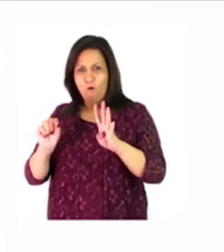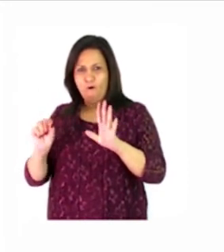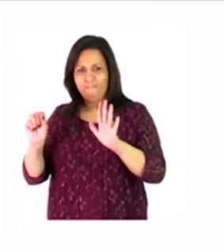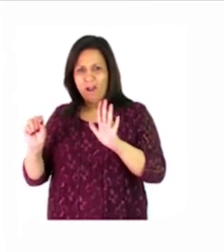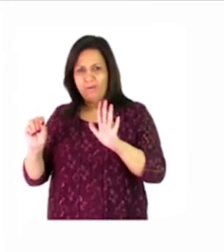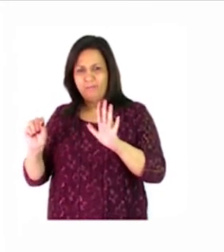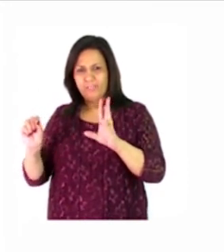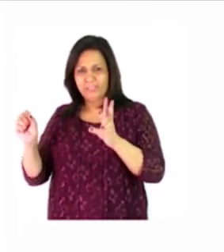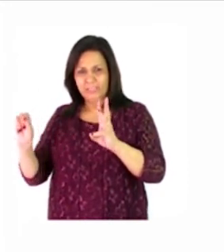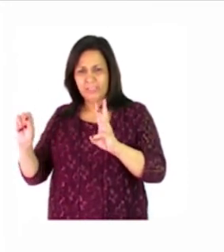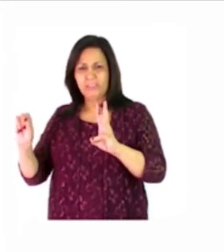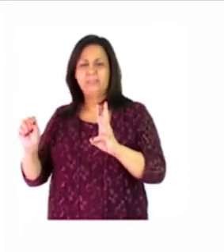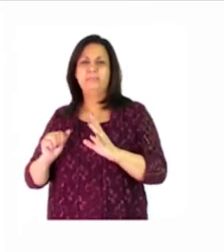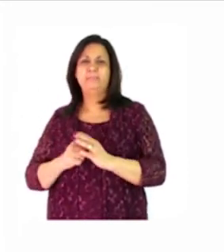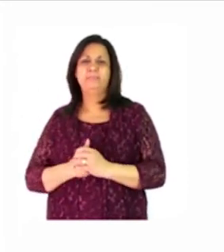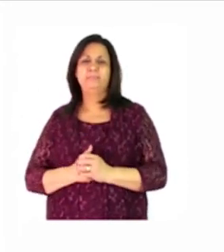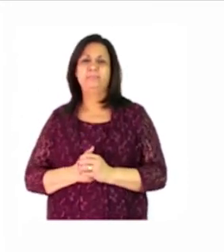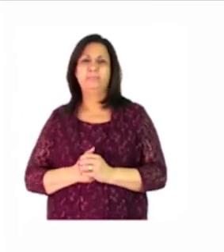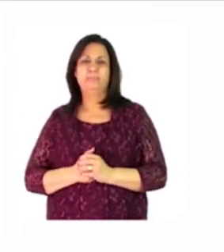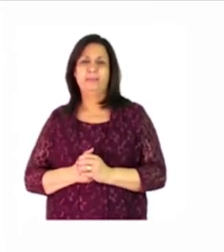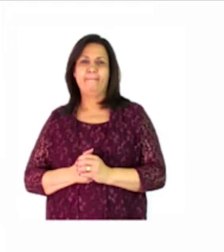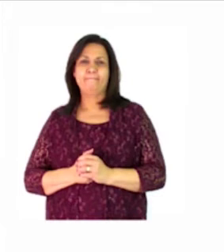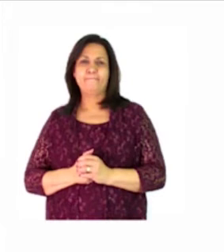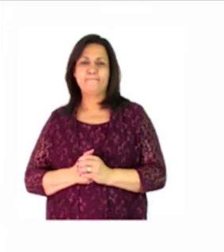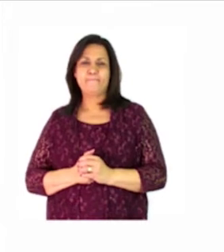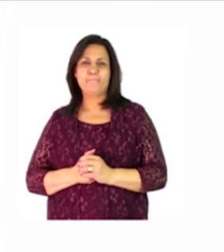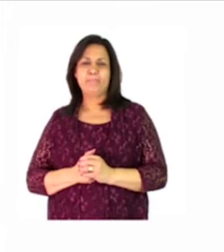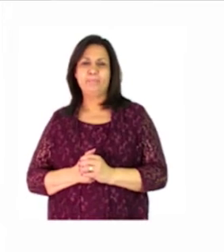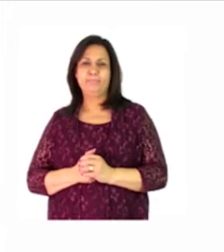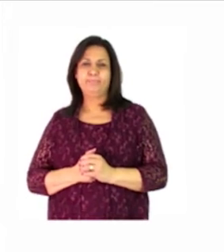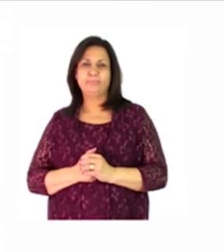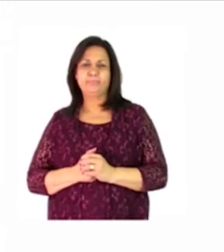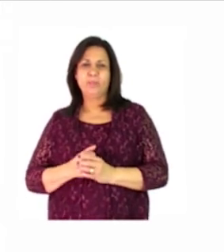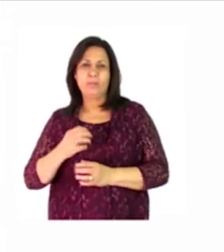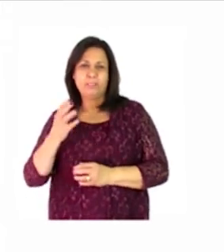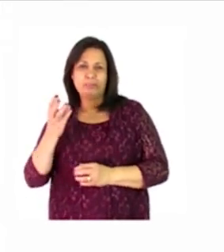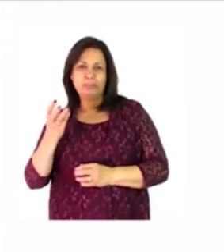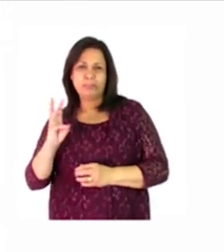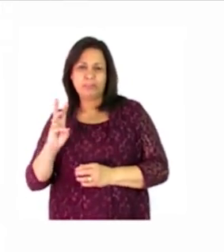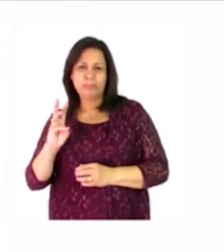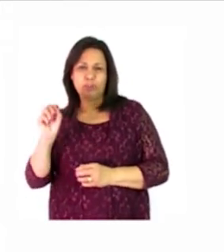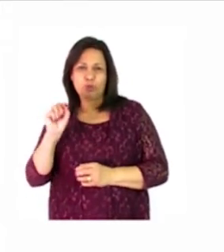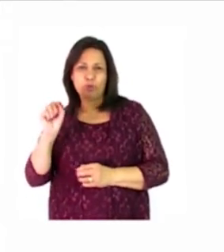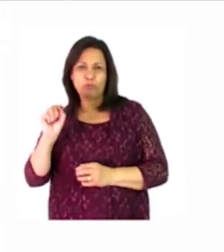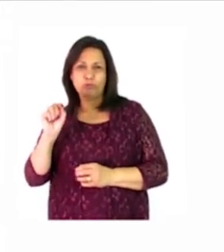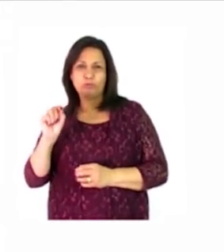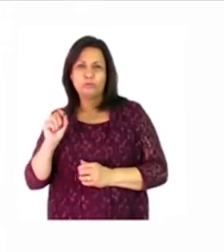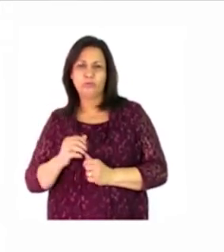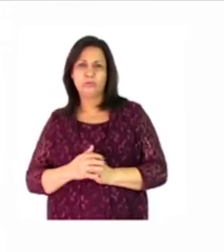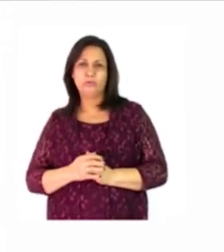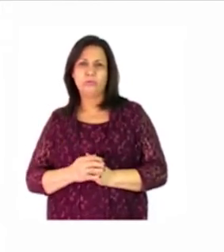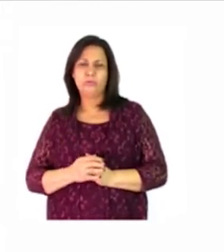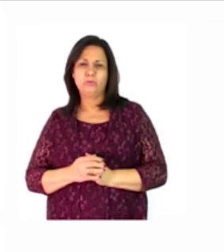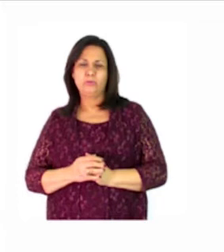the first picture of the dots. We have our 6 dots now. What do we do in